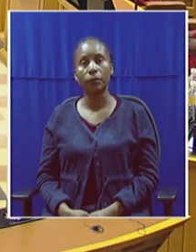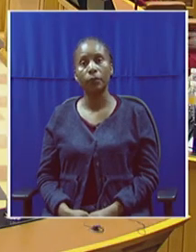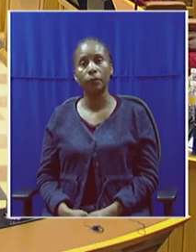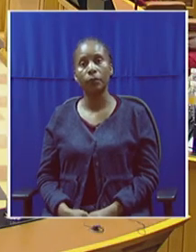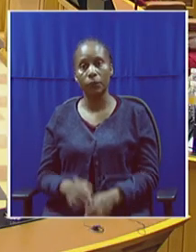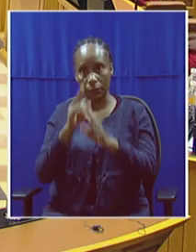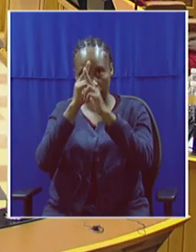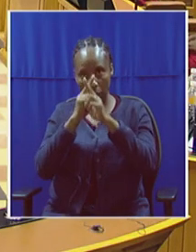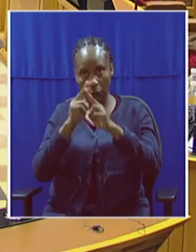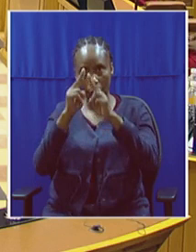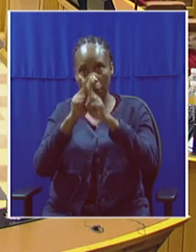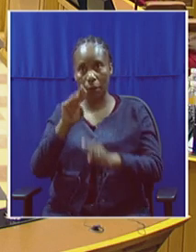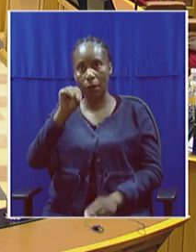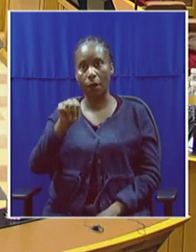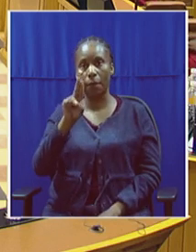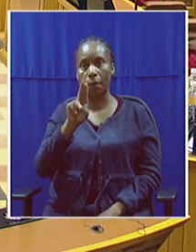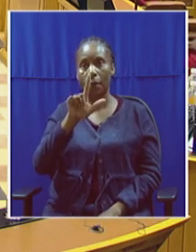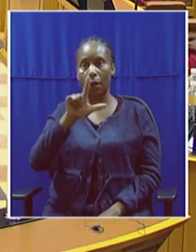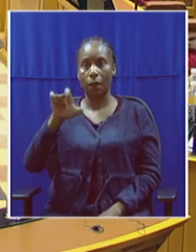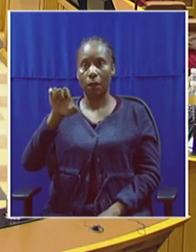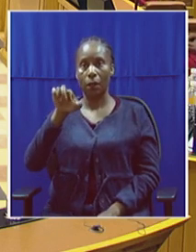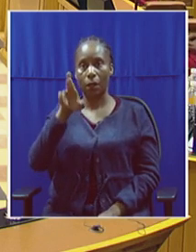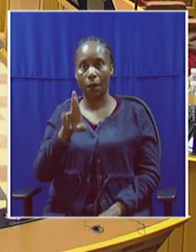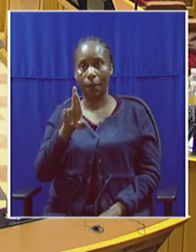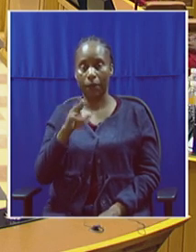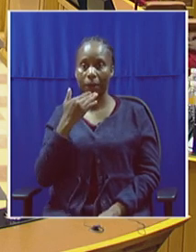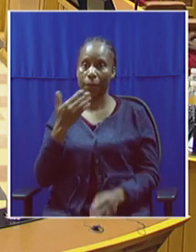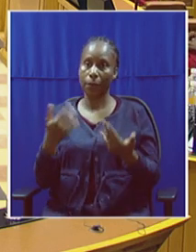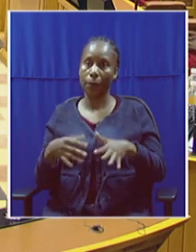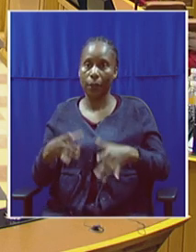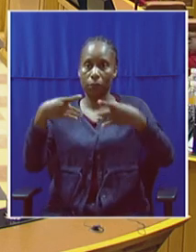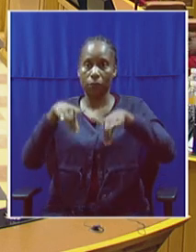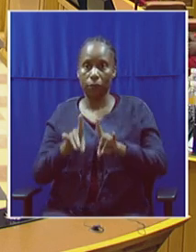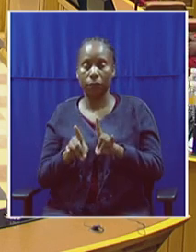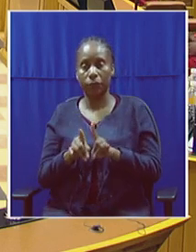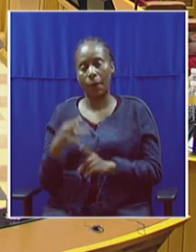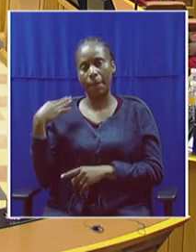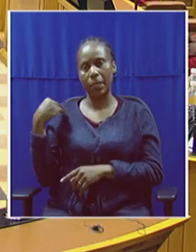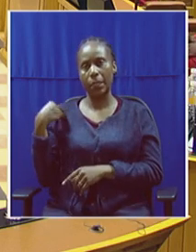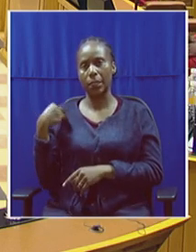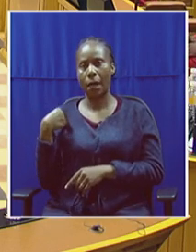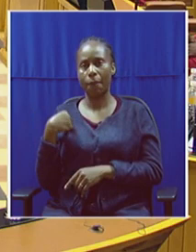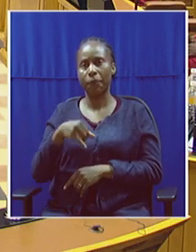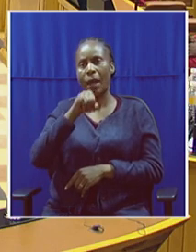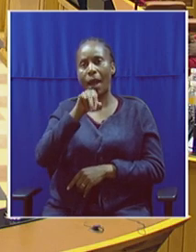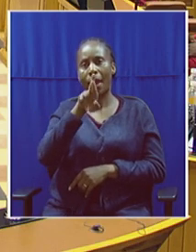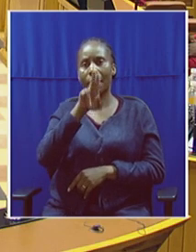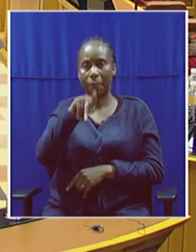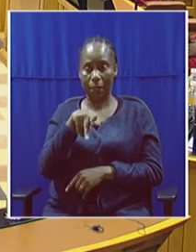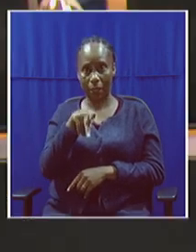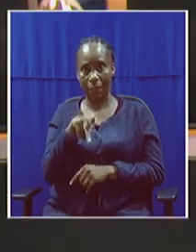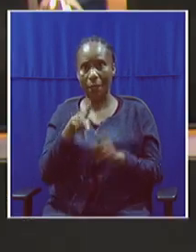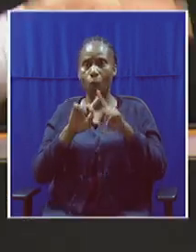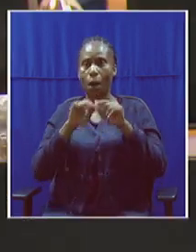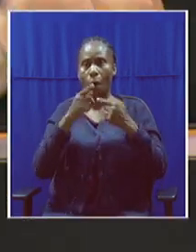country you are the next thank you chairperson Minister the IRP that you promulgated on